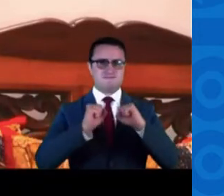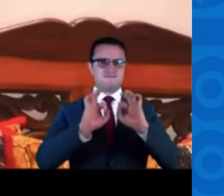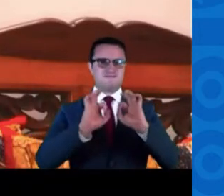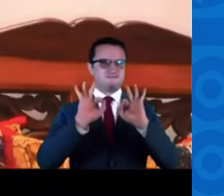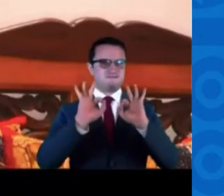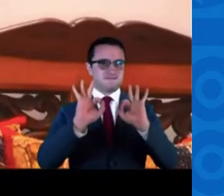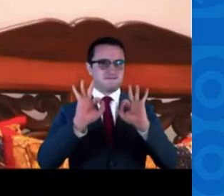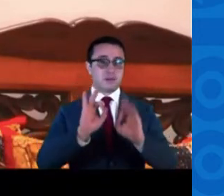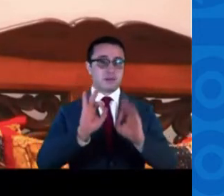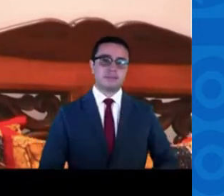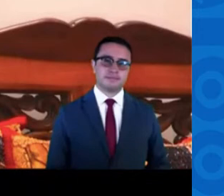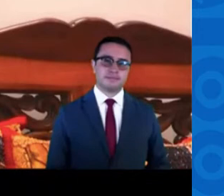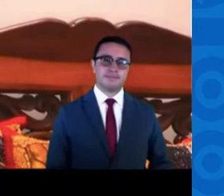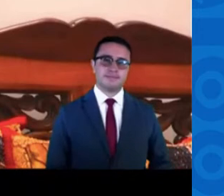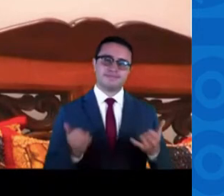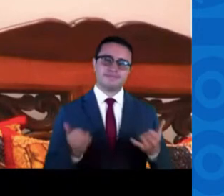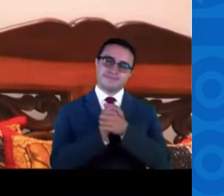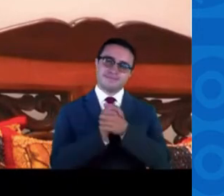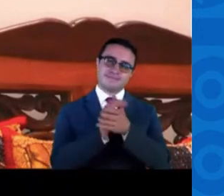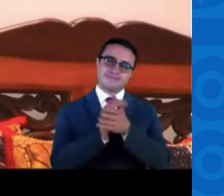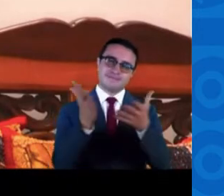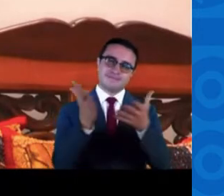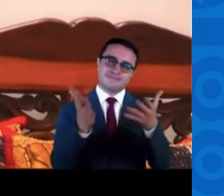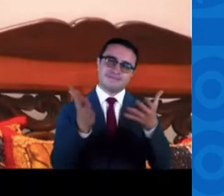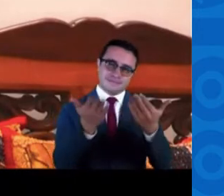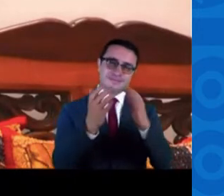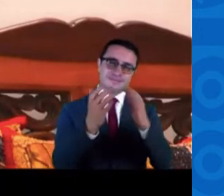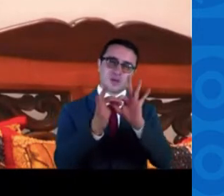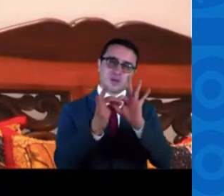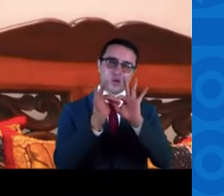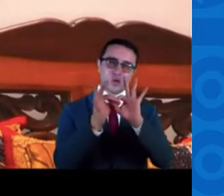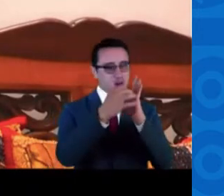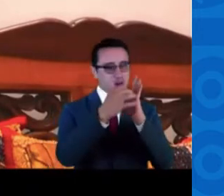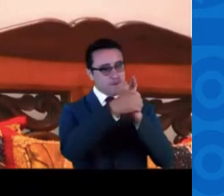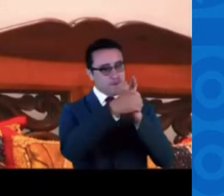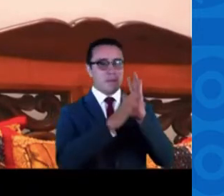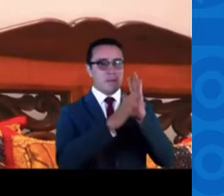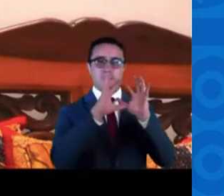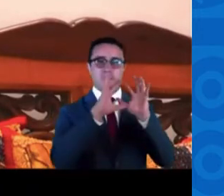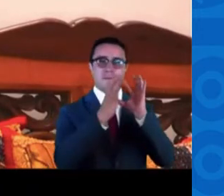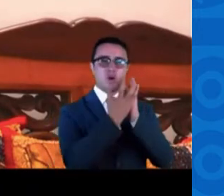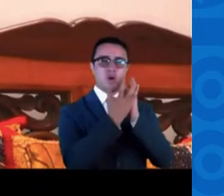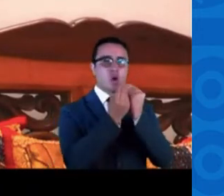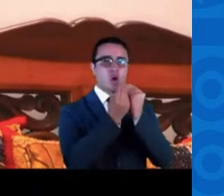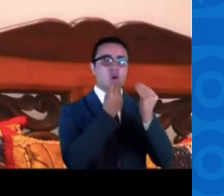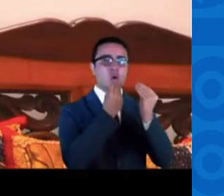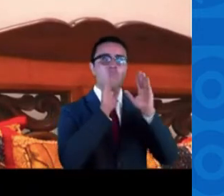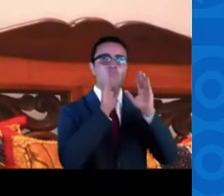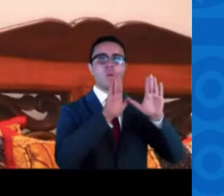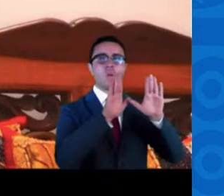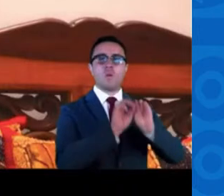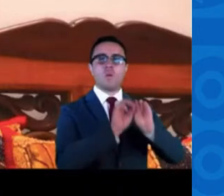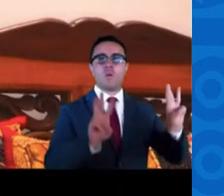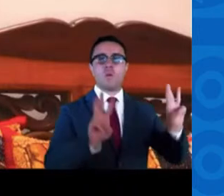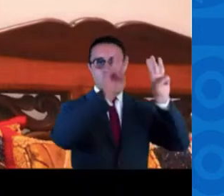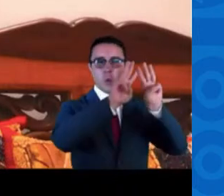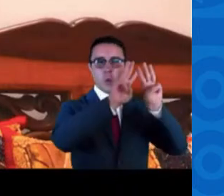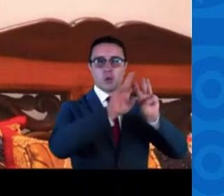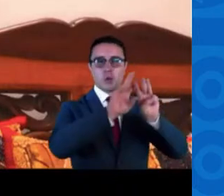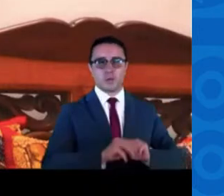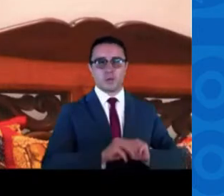Our spokespeople of the territories of Arauca, Casanare, Meta, El